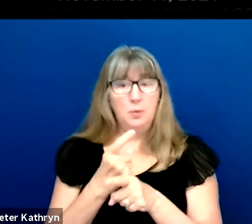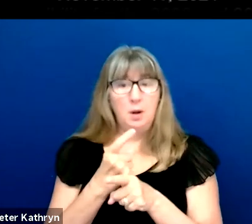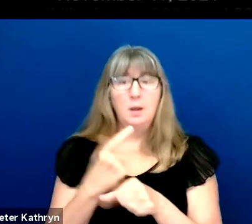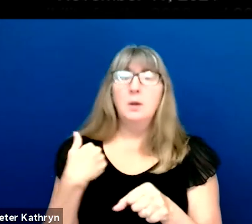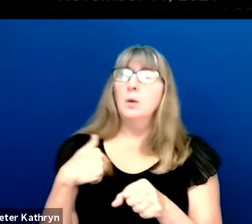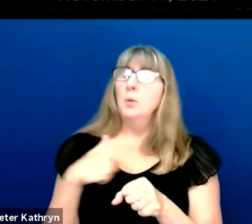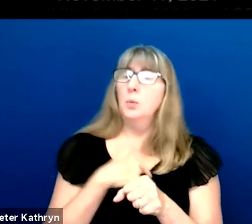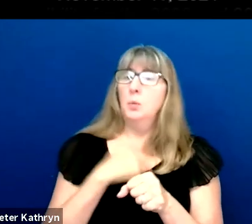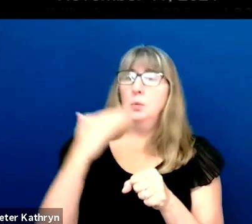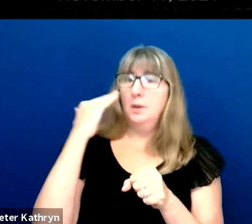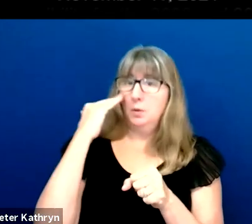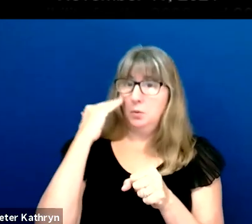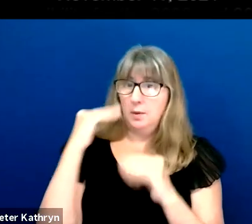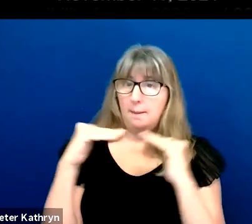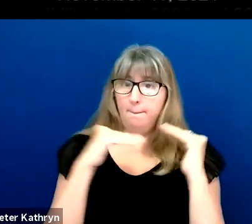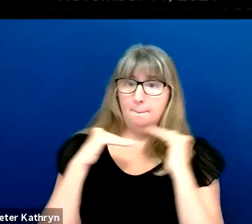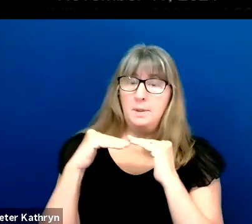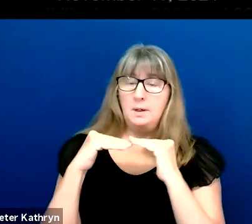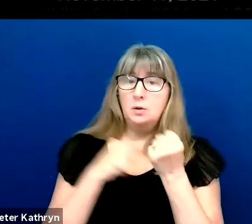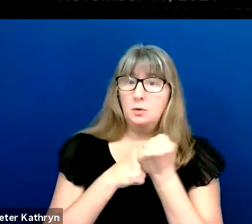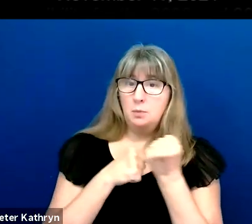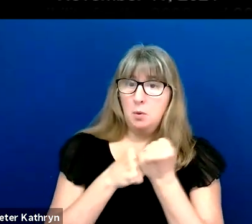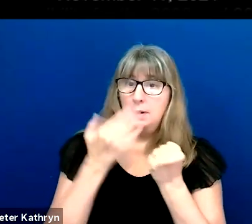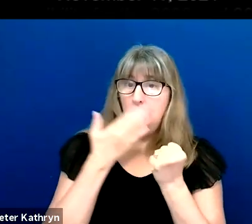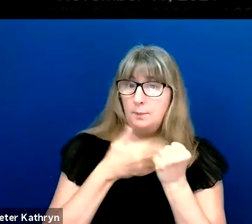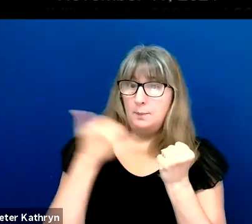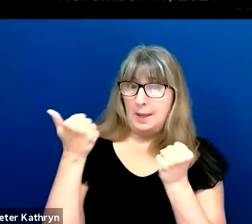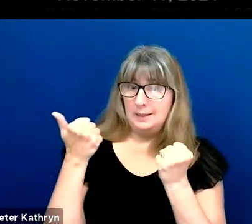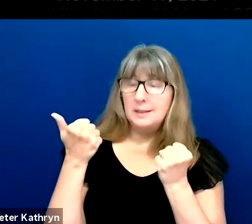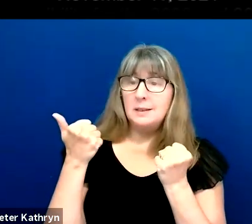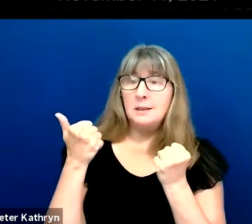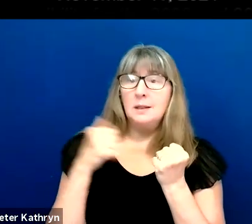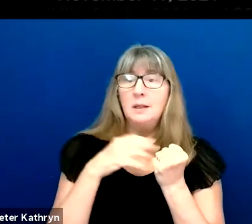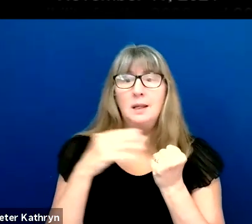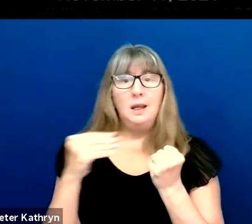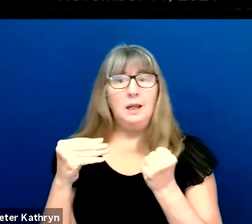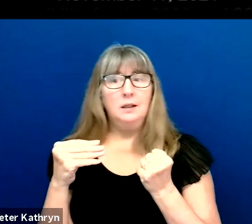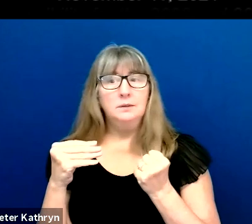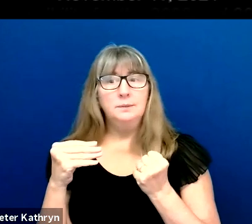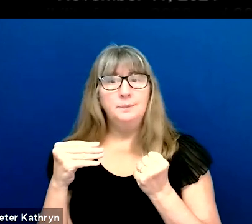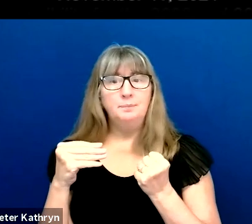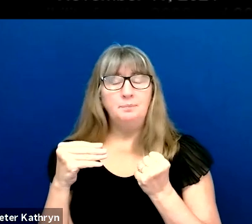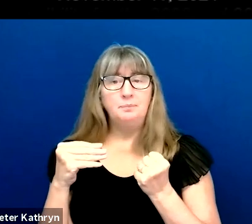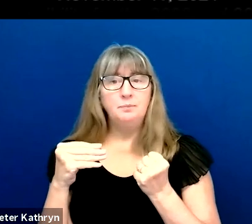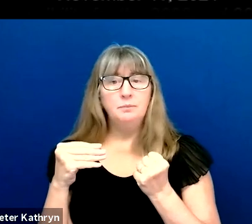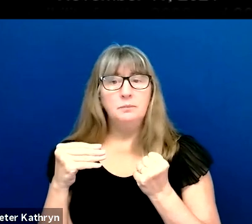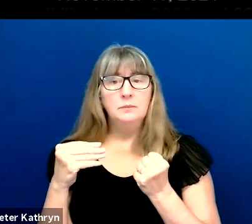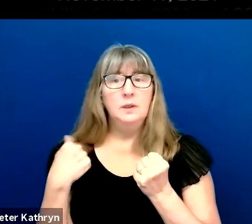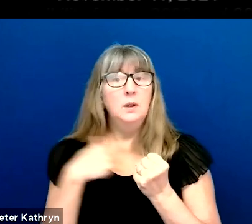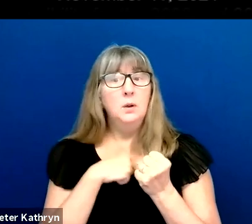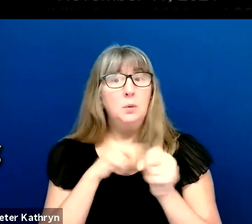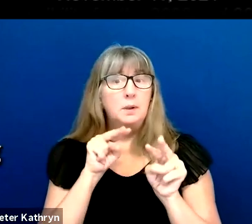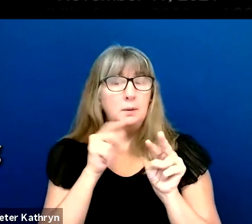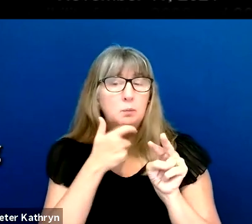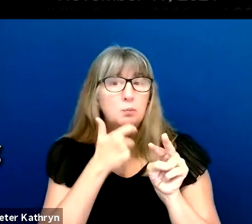We know that peers support peers best, and it's, we want to make sure we've got a